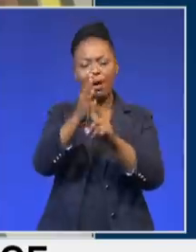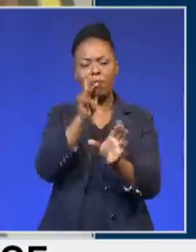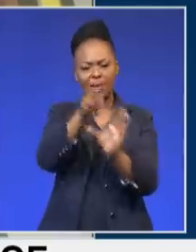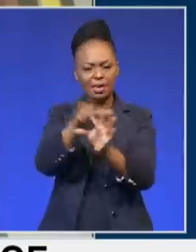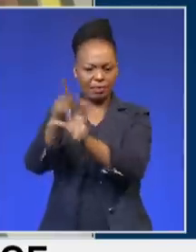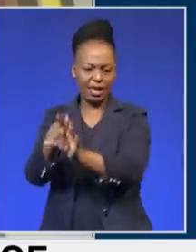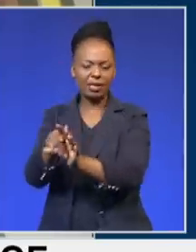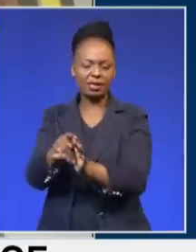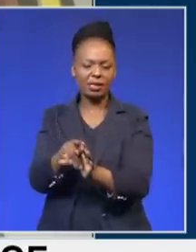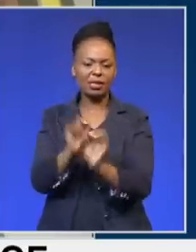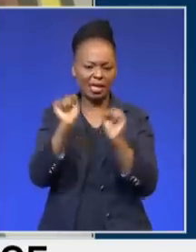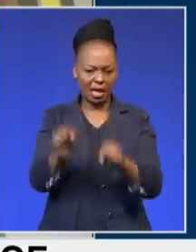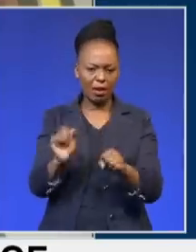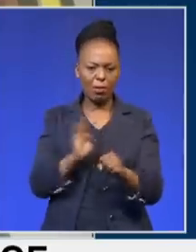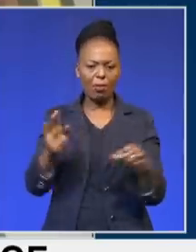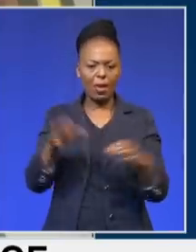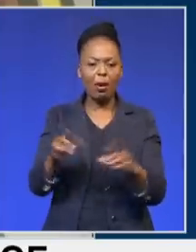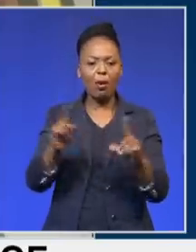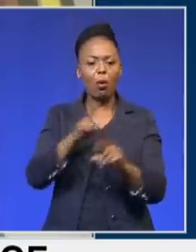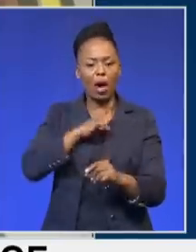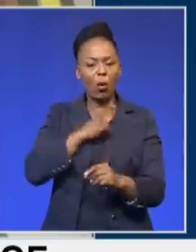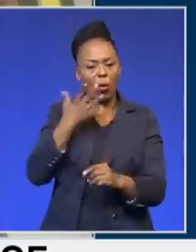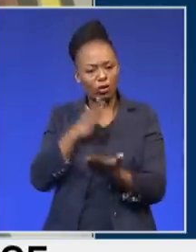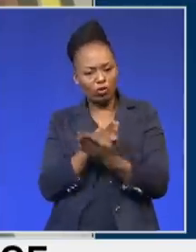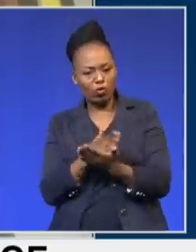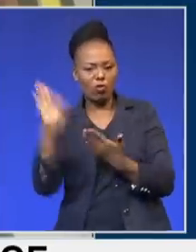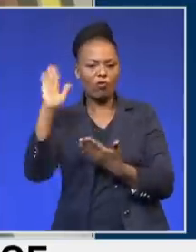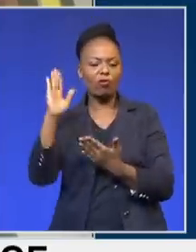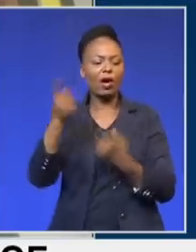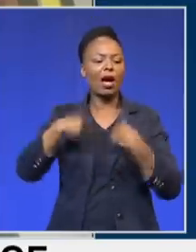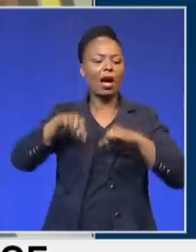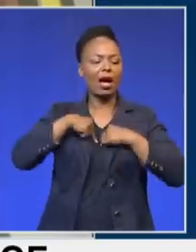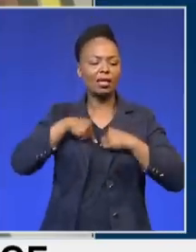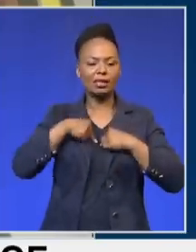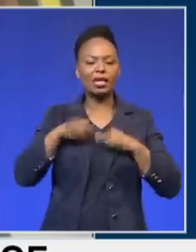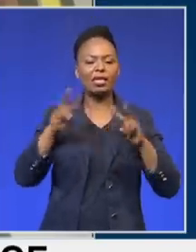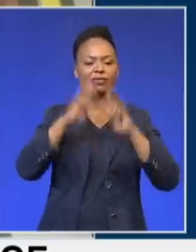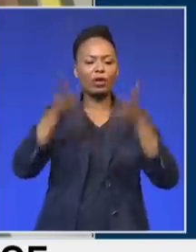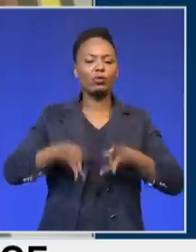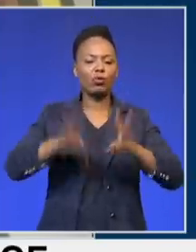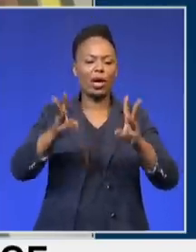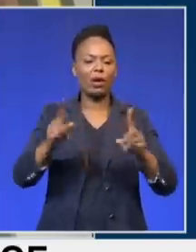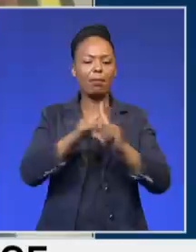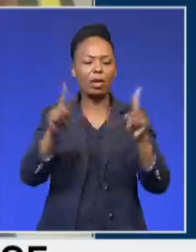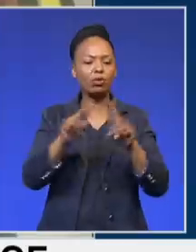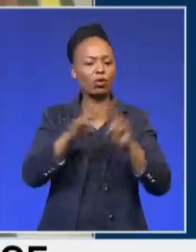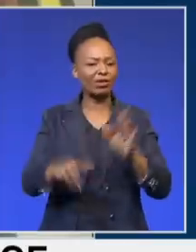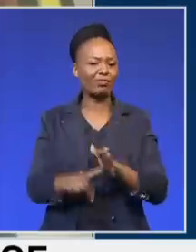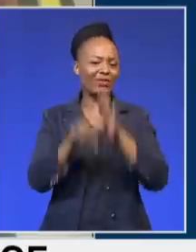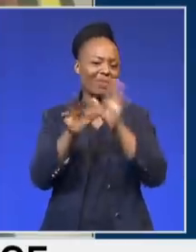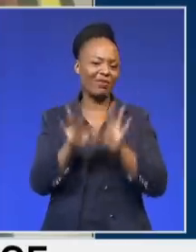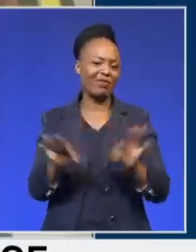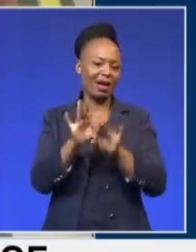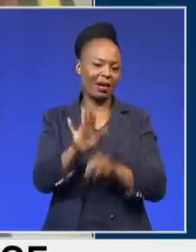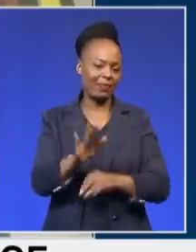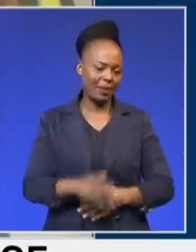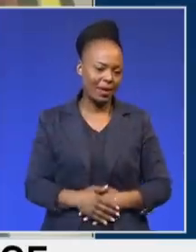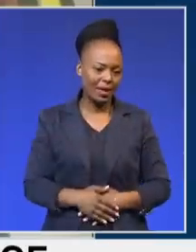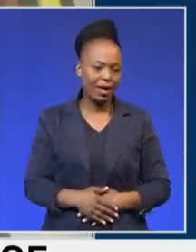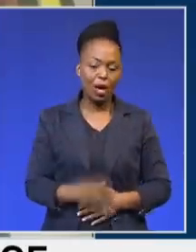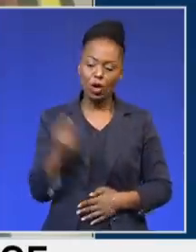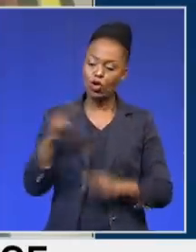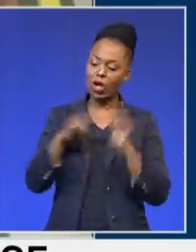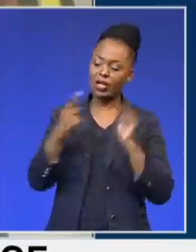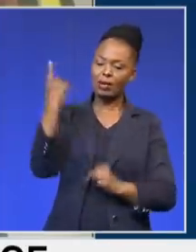AGOA, because they want to remove us on a different basis, which is not factual. And we're saying, let's clarify. And they're not the only ones.